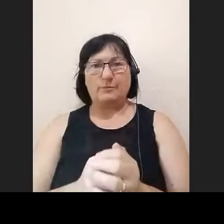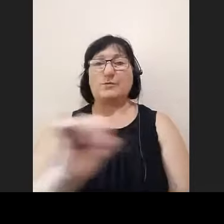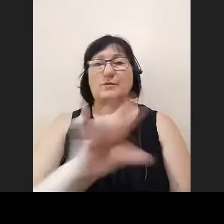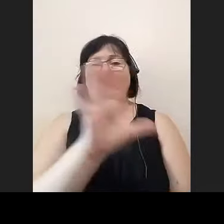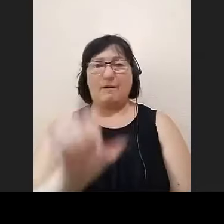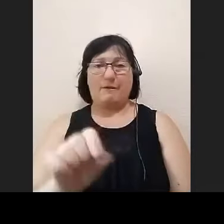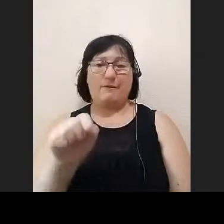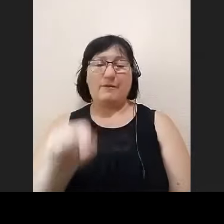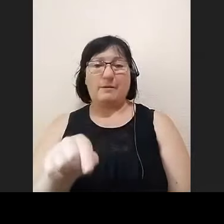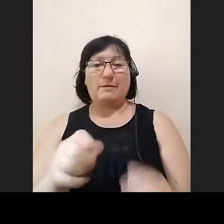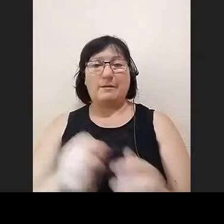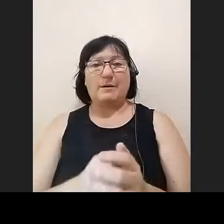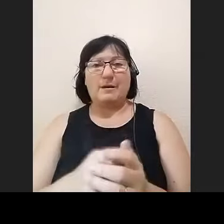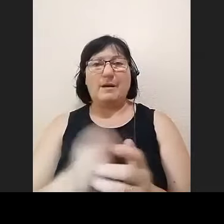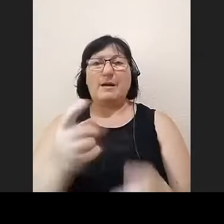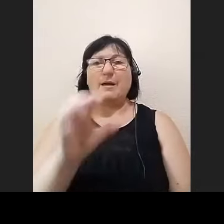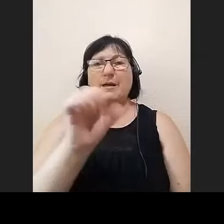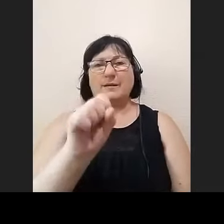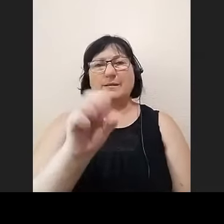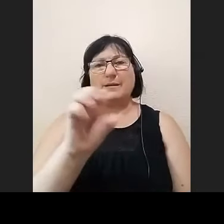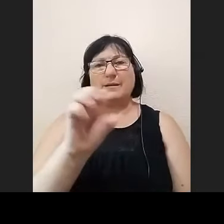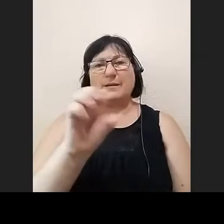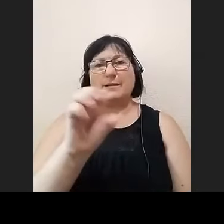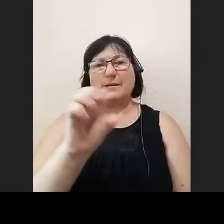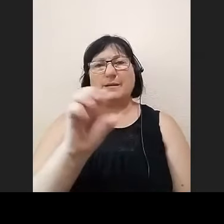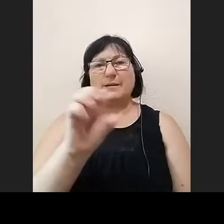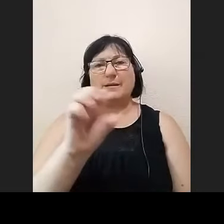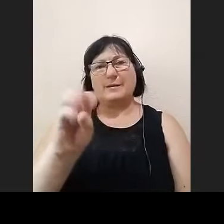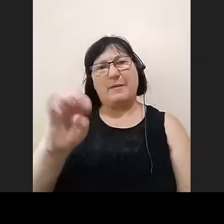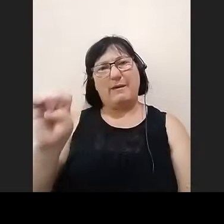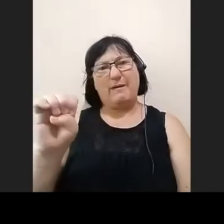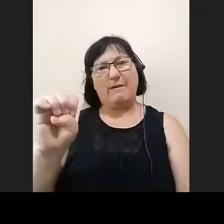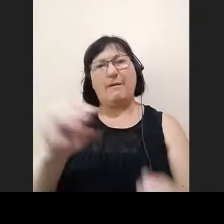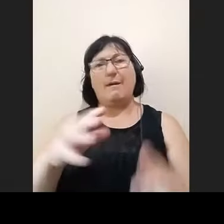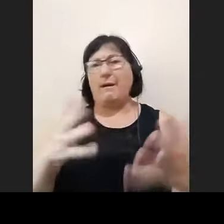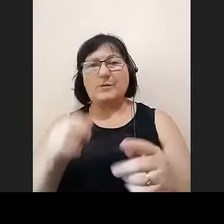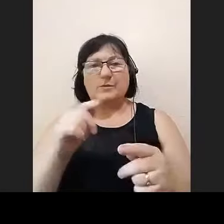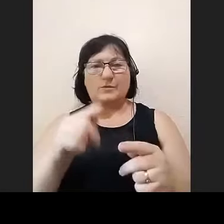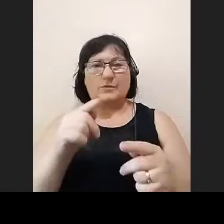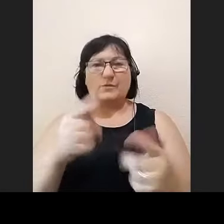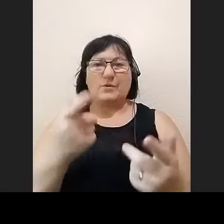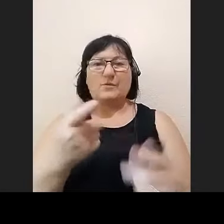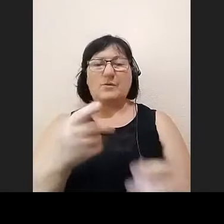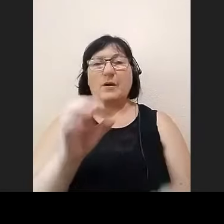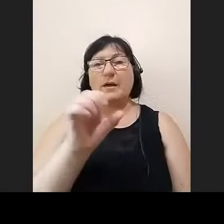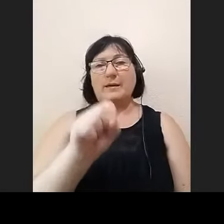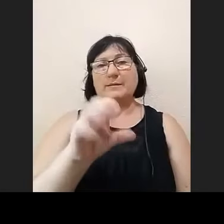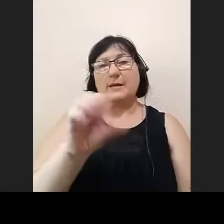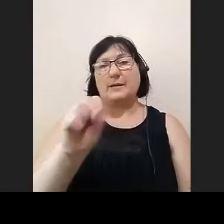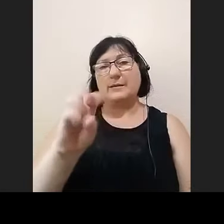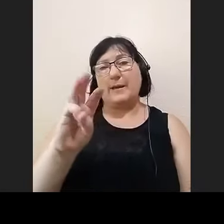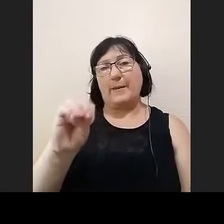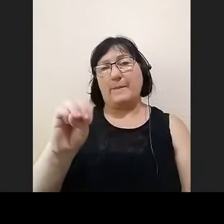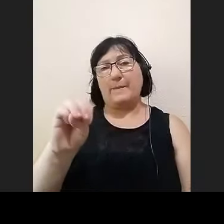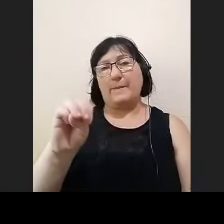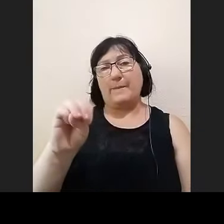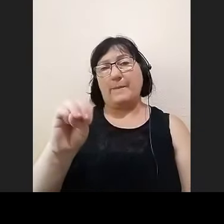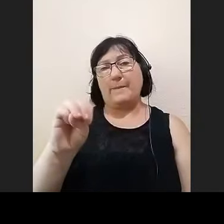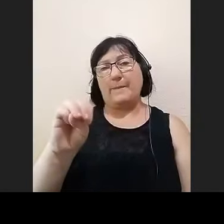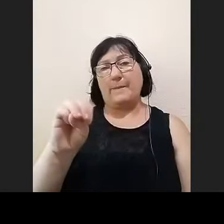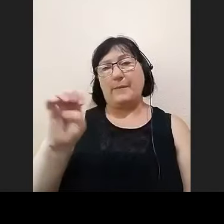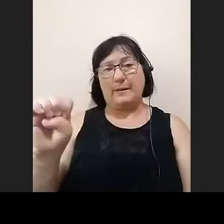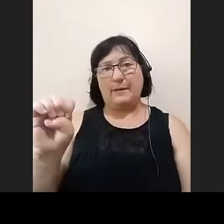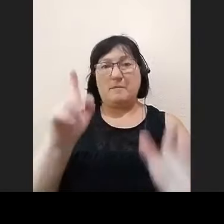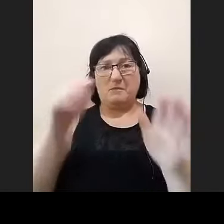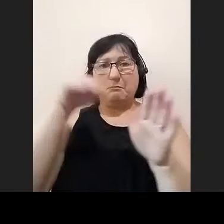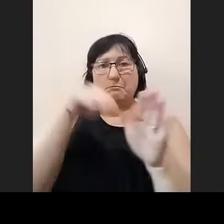post the pandemic, as studies show that the number of SMMEs has declined by 11% in